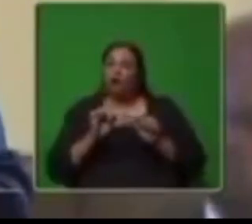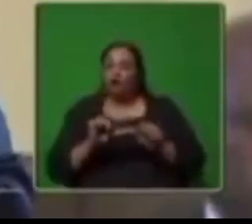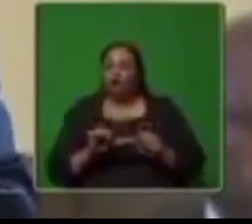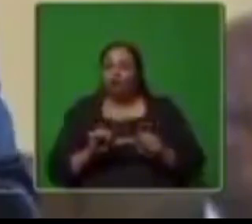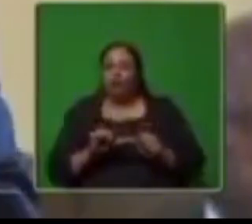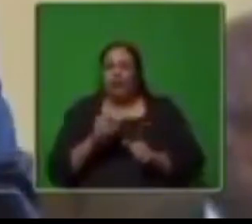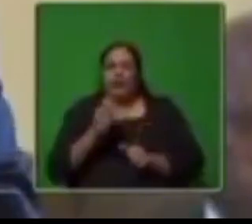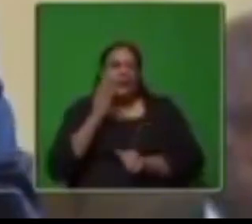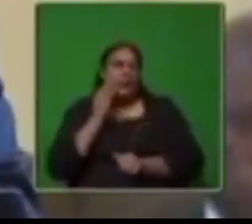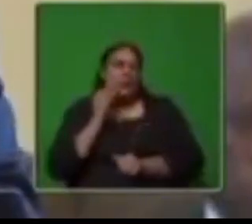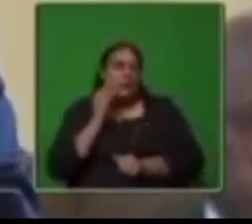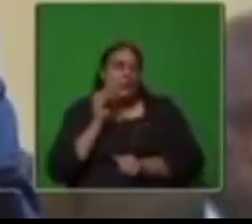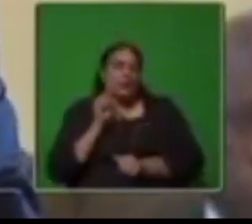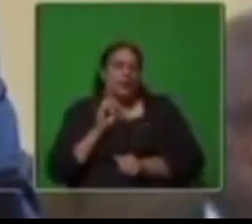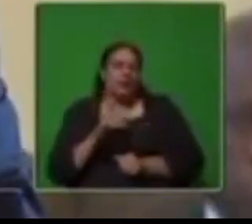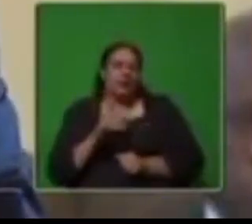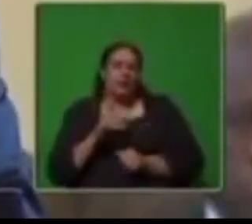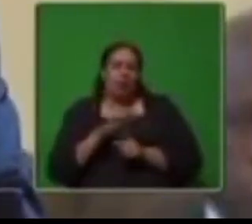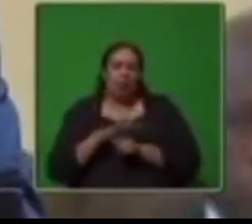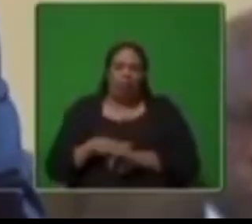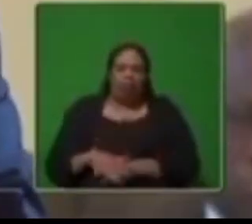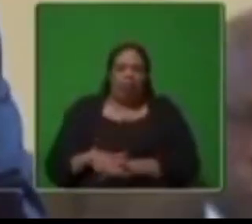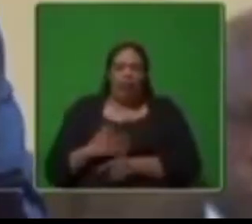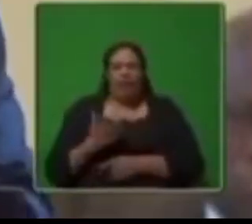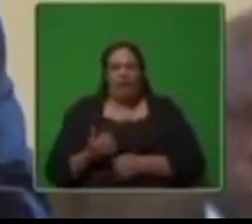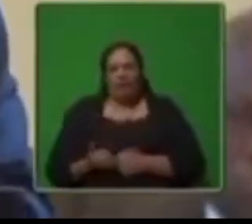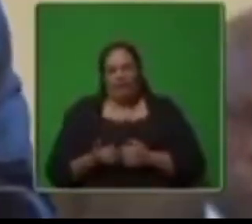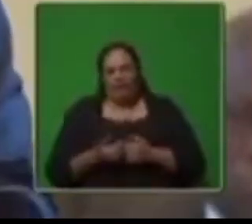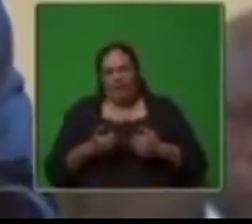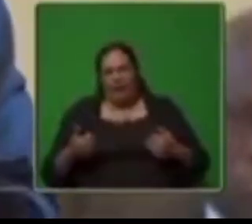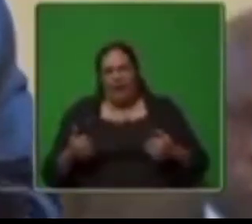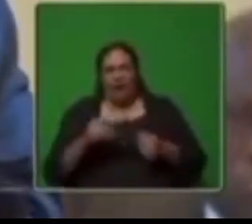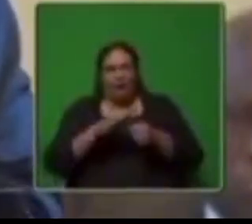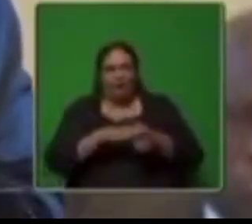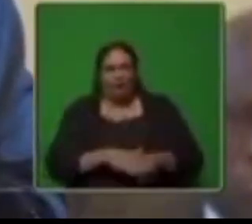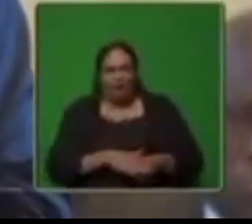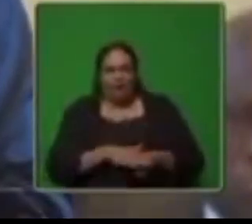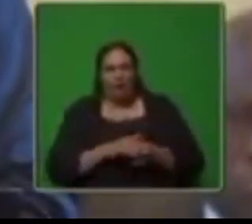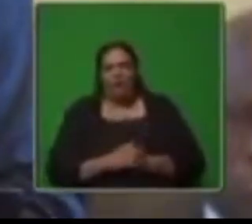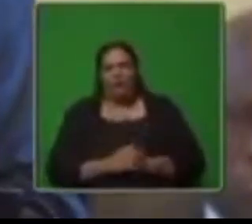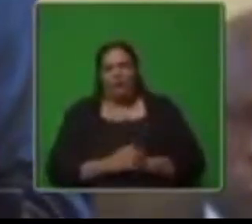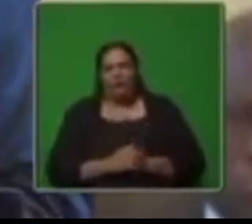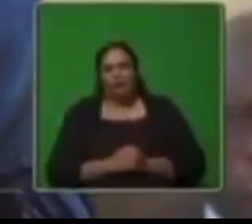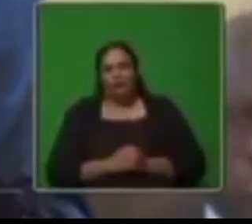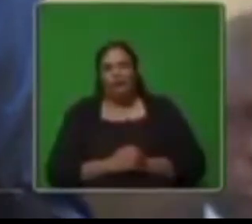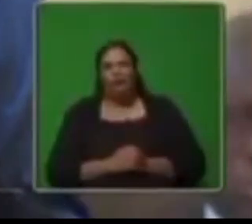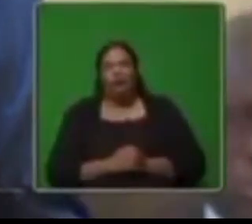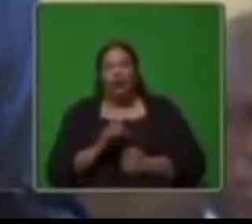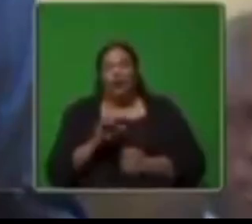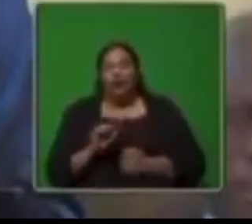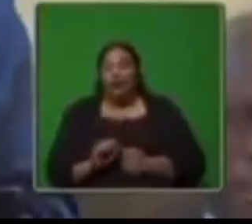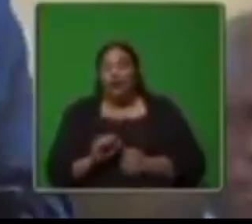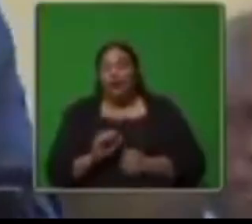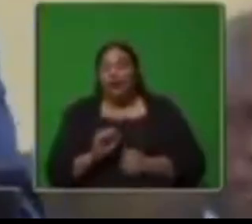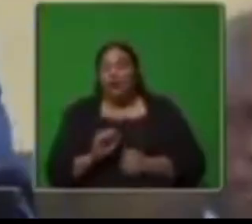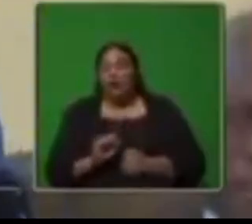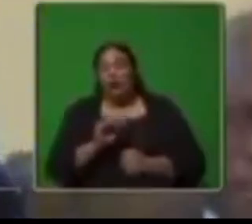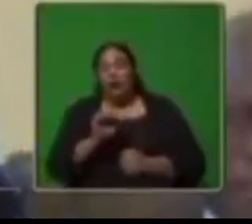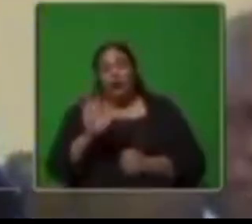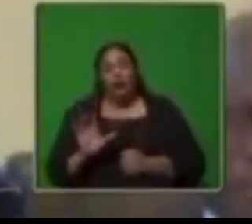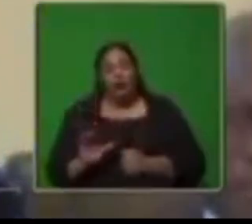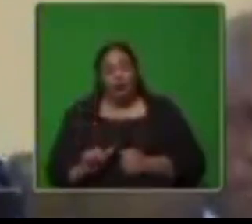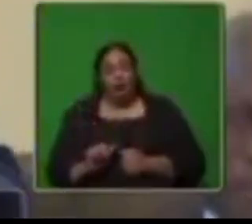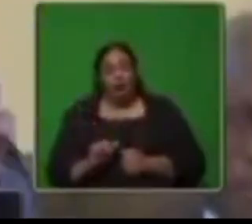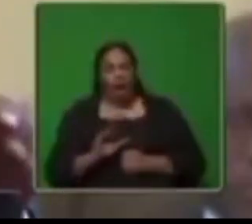to experience colonialism and oppression. South Africa